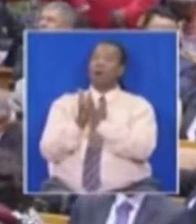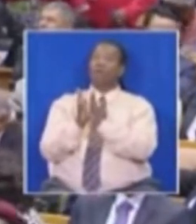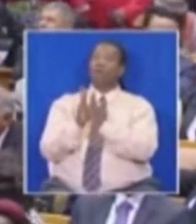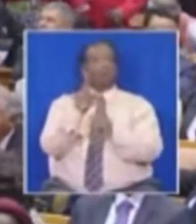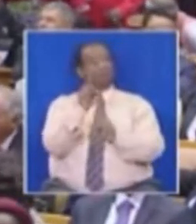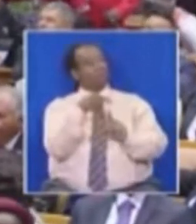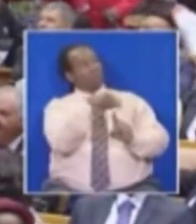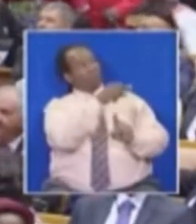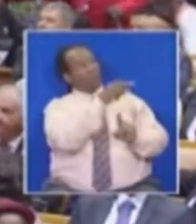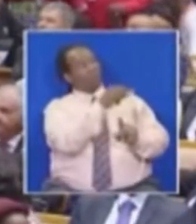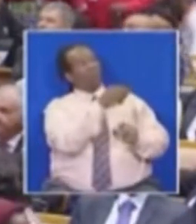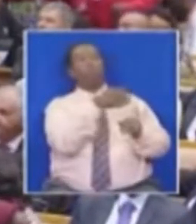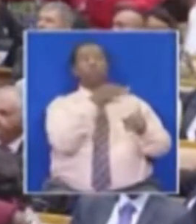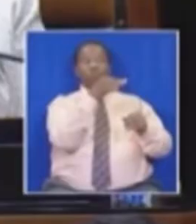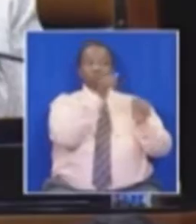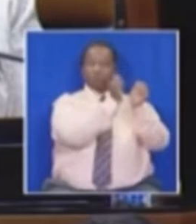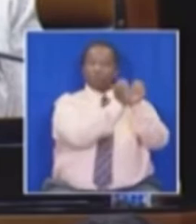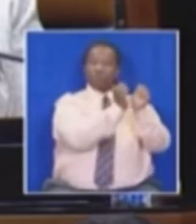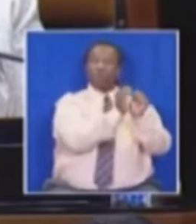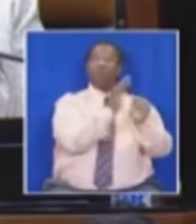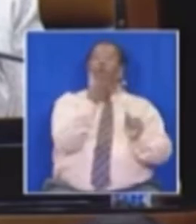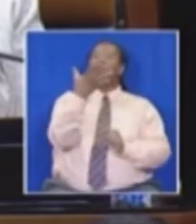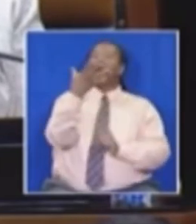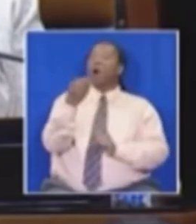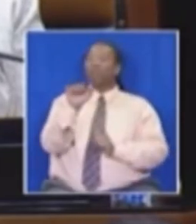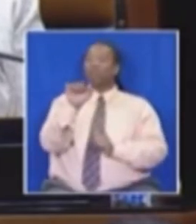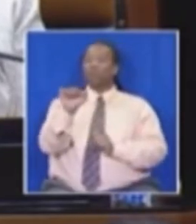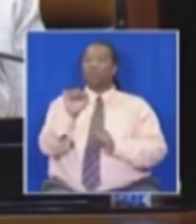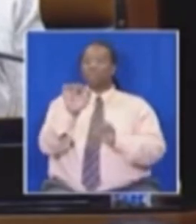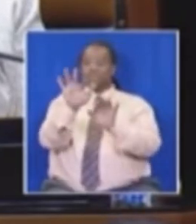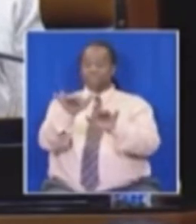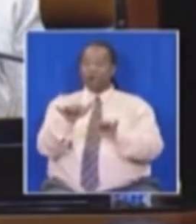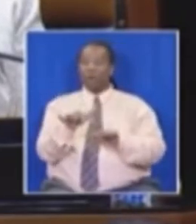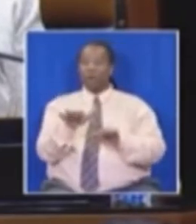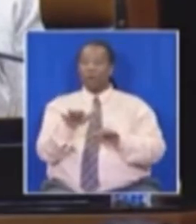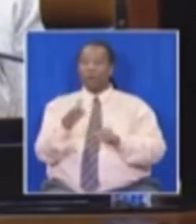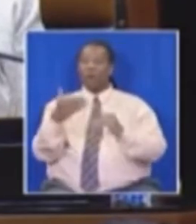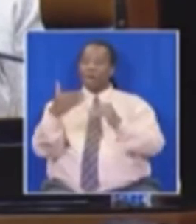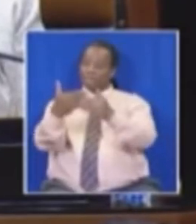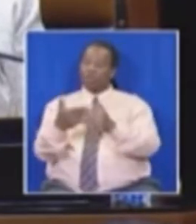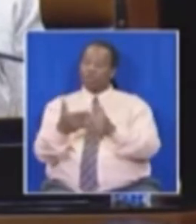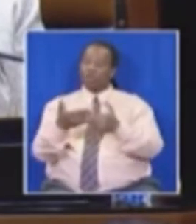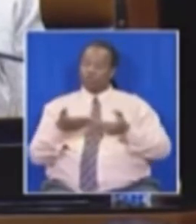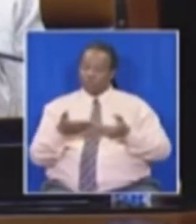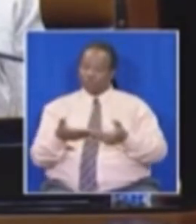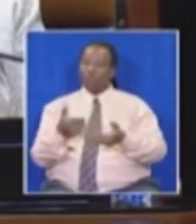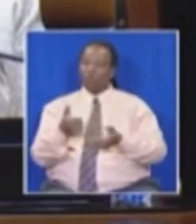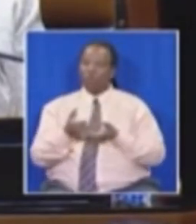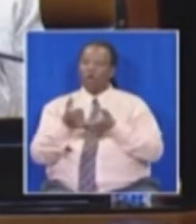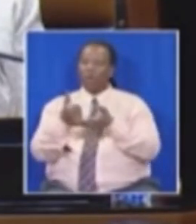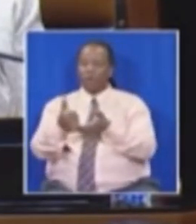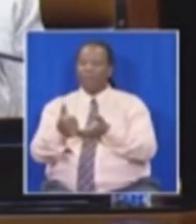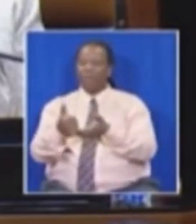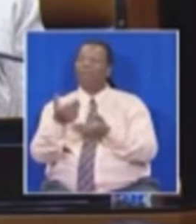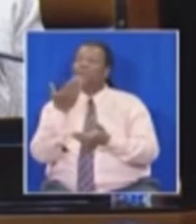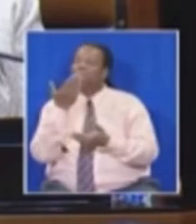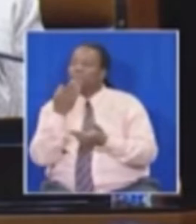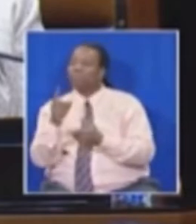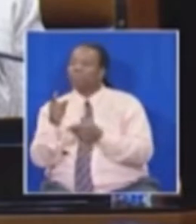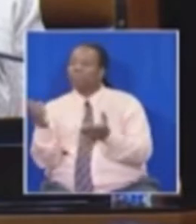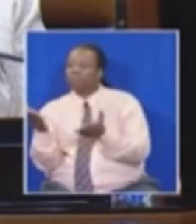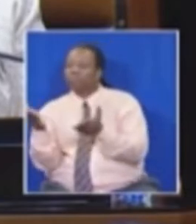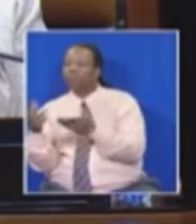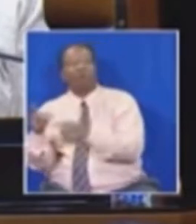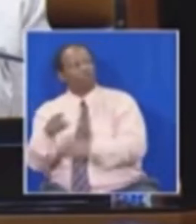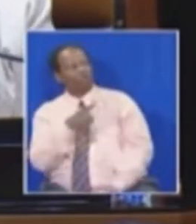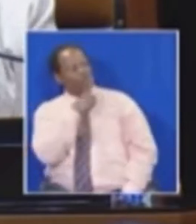The parliamentary protection services to come and assist you or persuade you to leave the